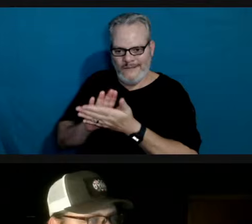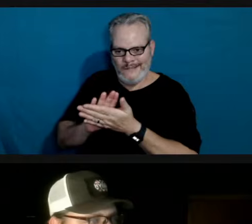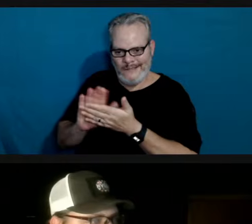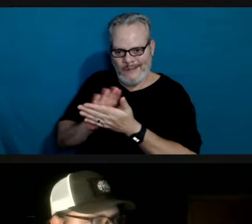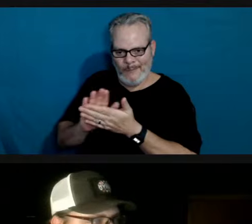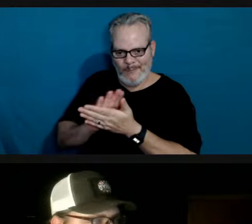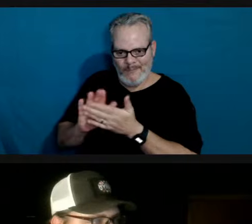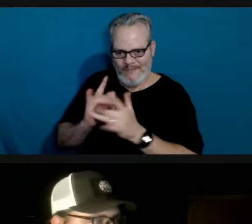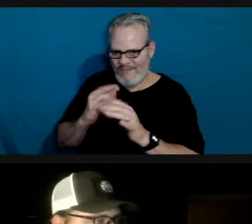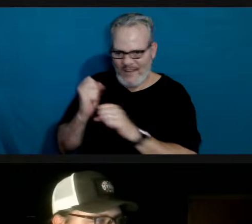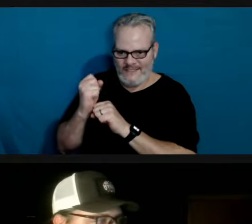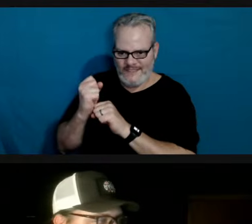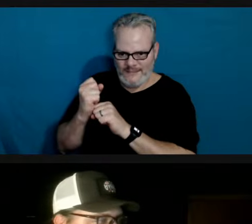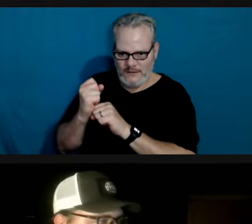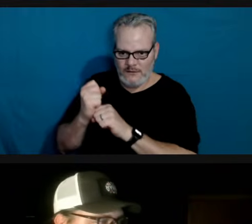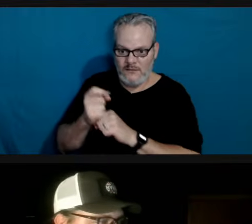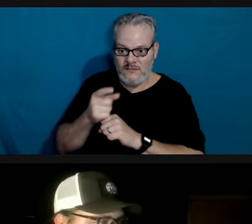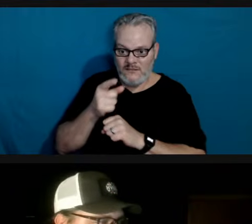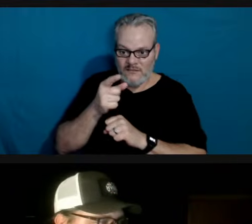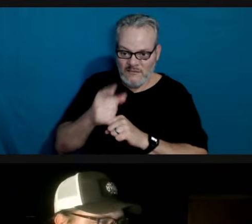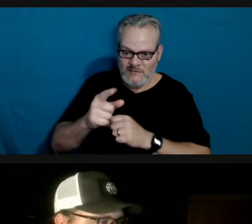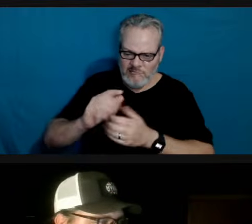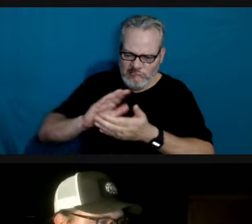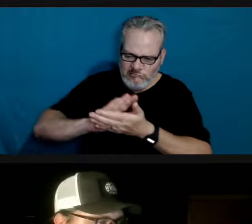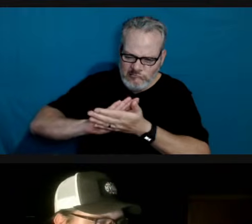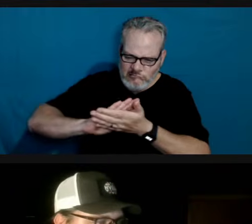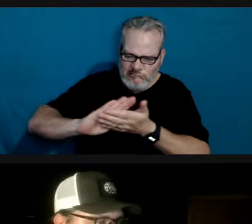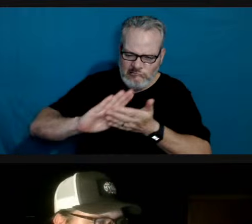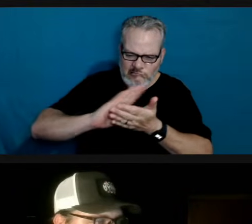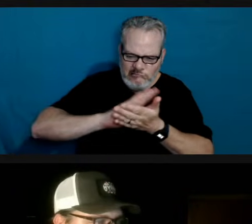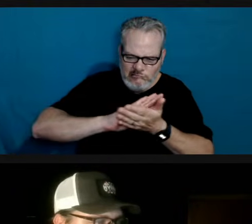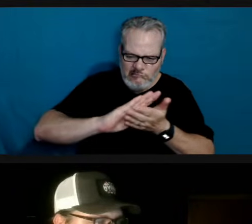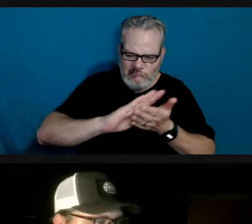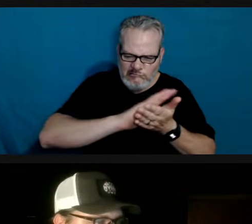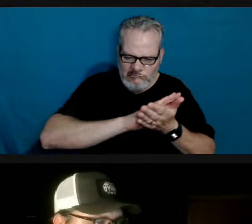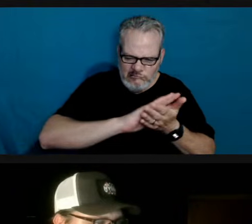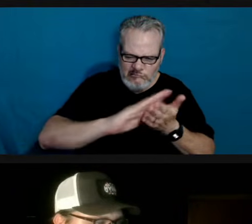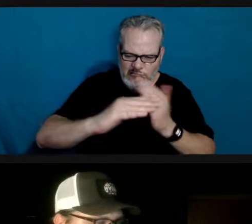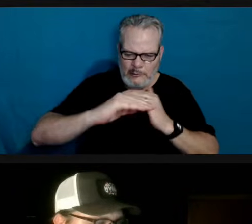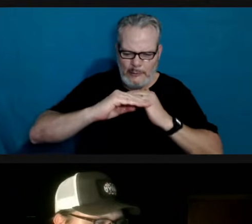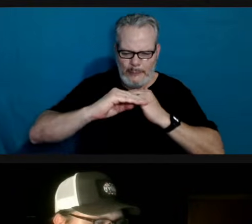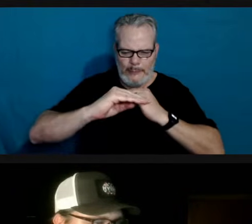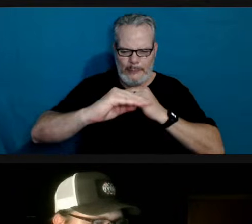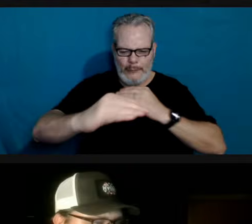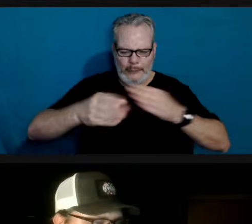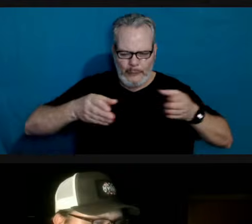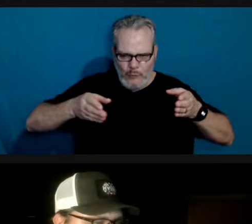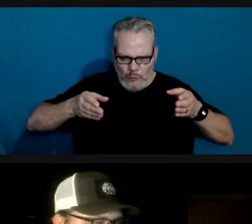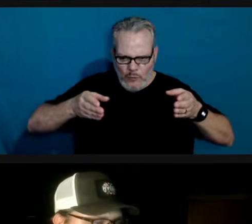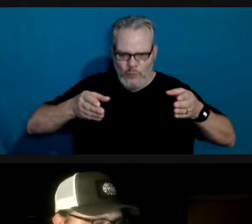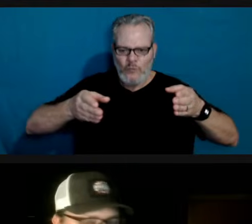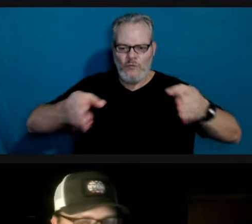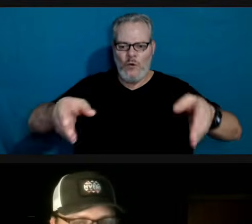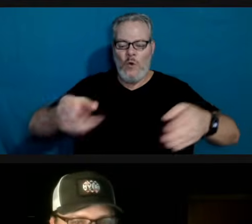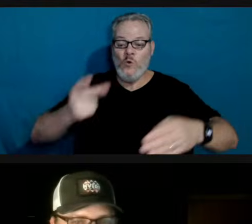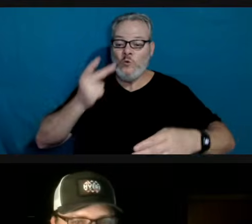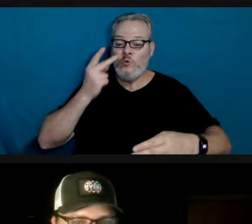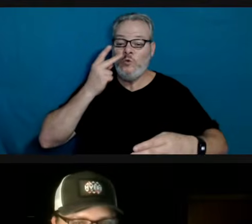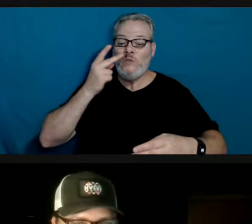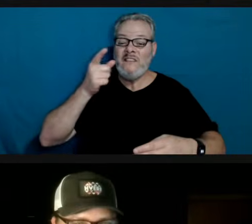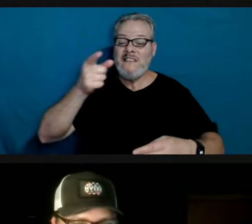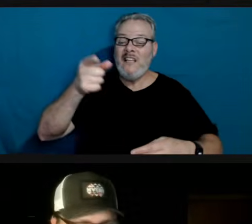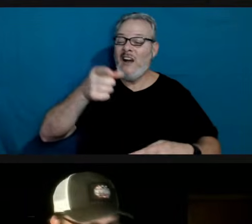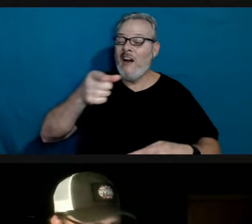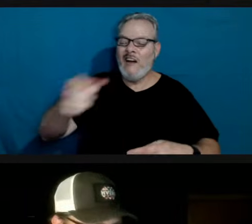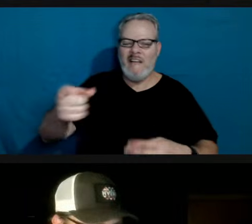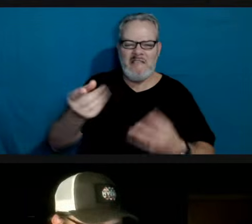And then just, getting all of the stuff off the sides and getting the road clear again. You can just see all the discoloration from all the mud and everything